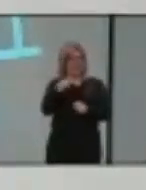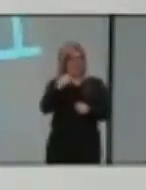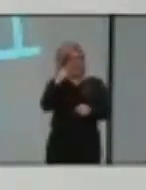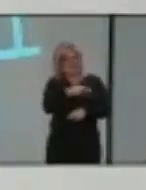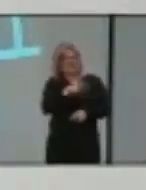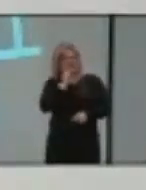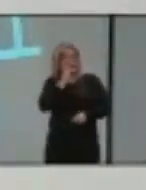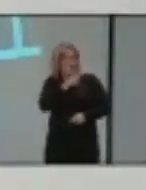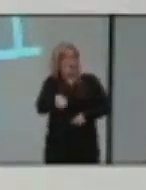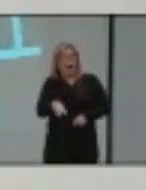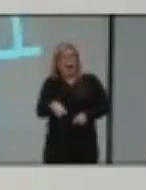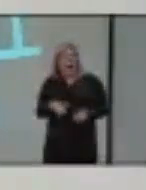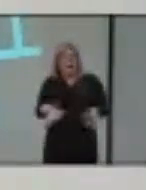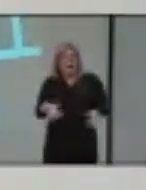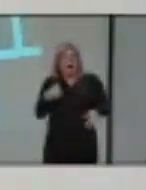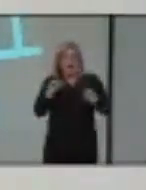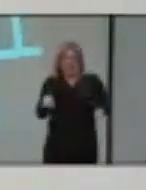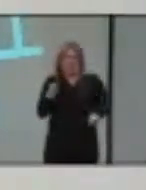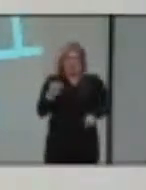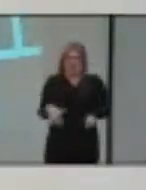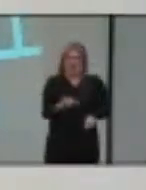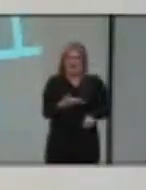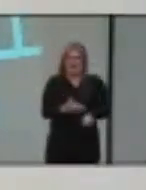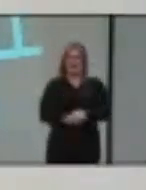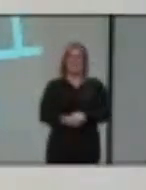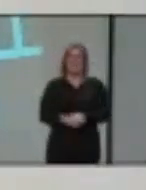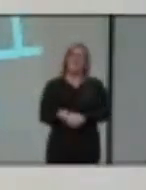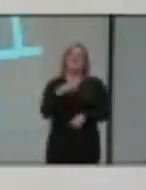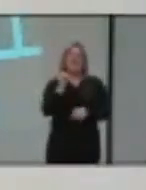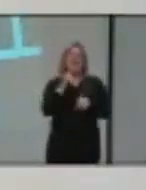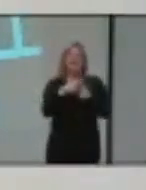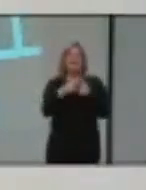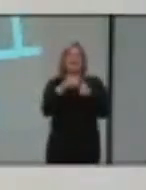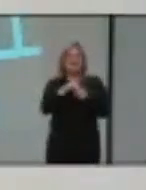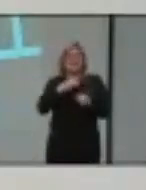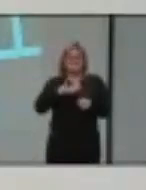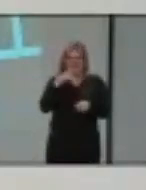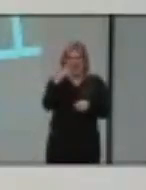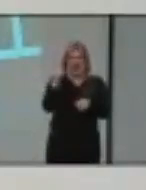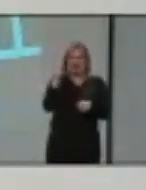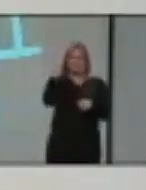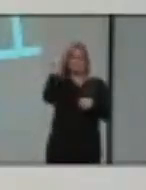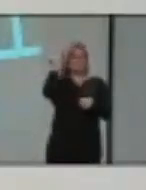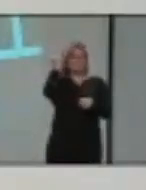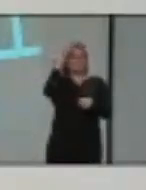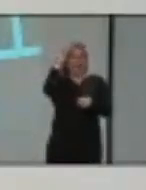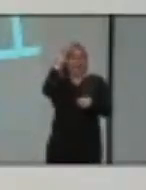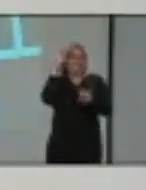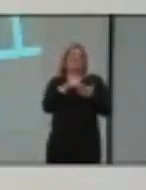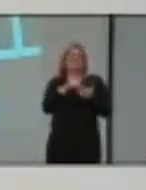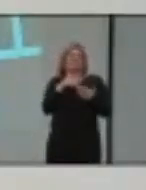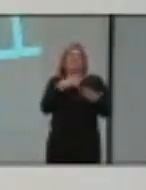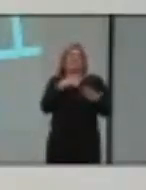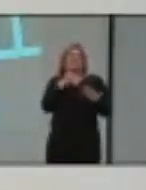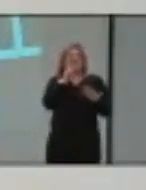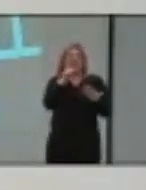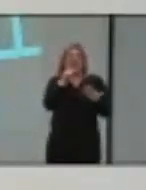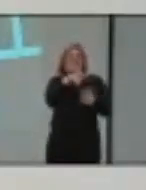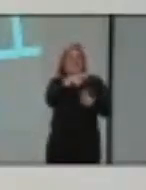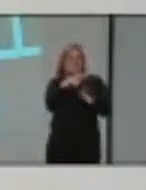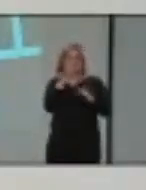that's cool. I could do that, right? And in my high school head, this isn't just some